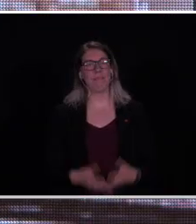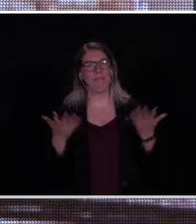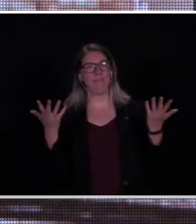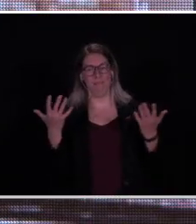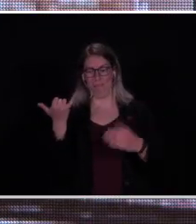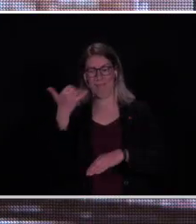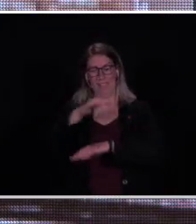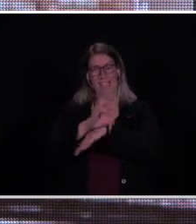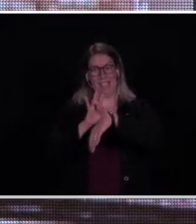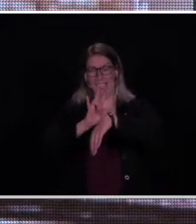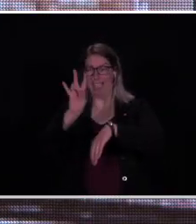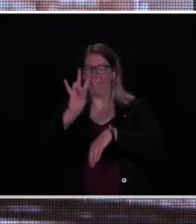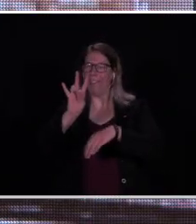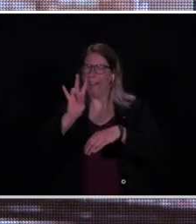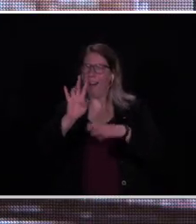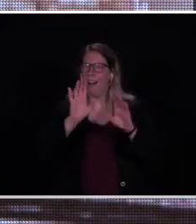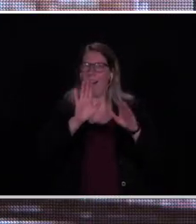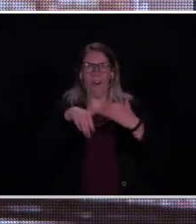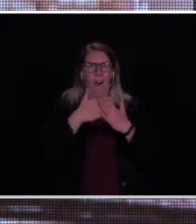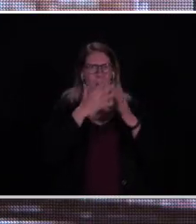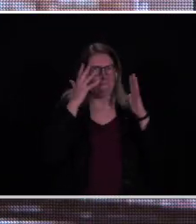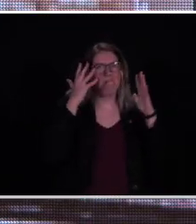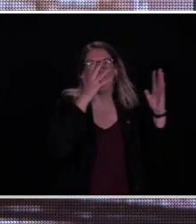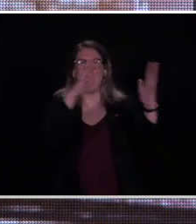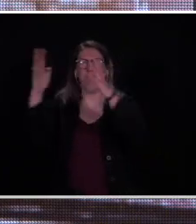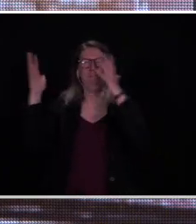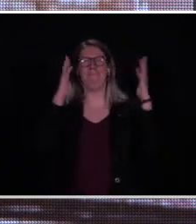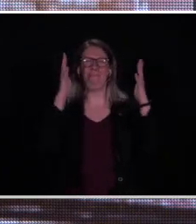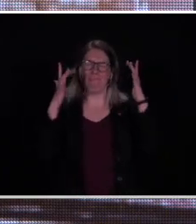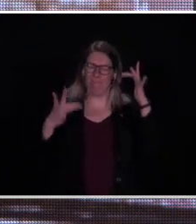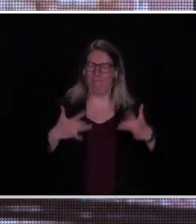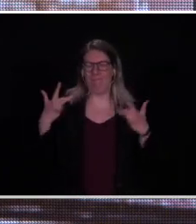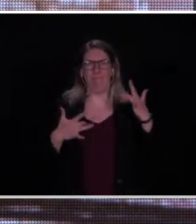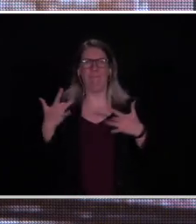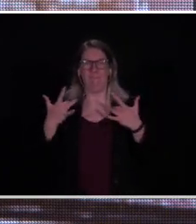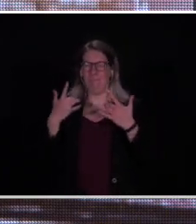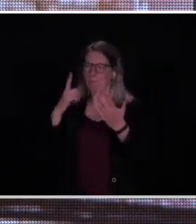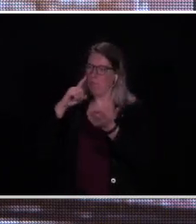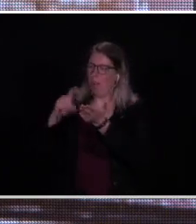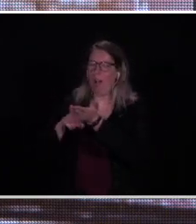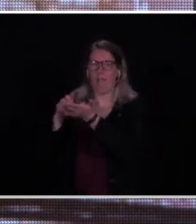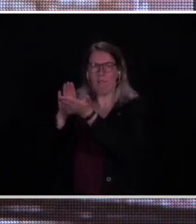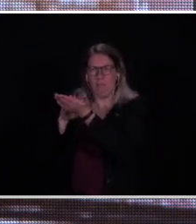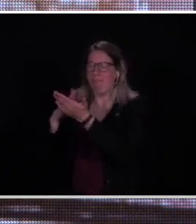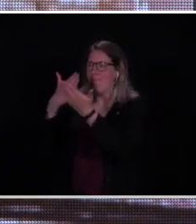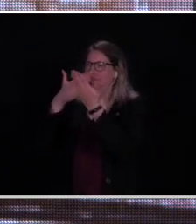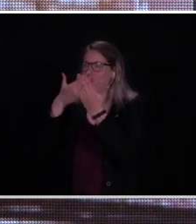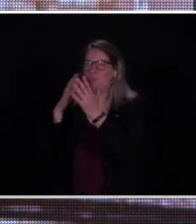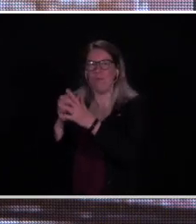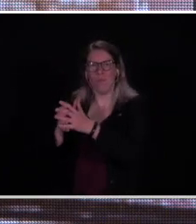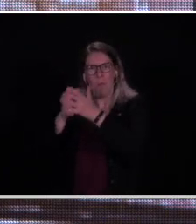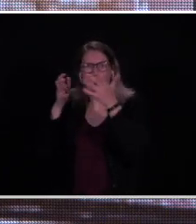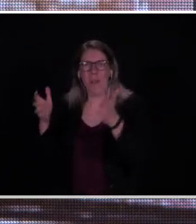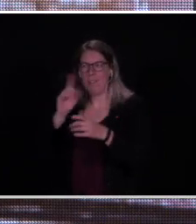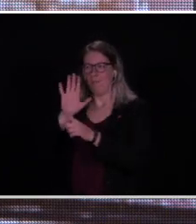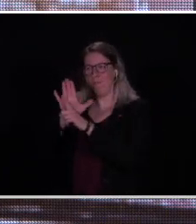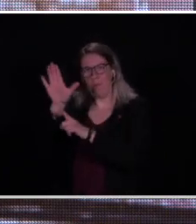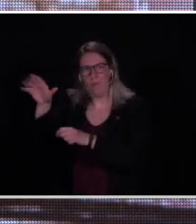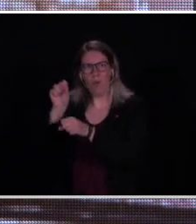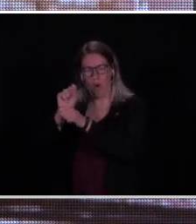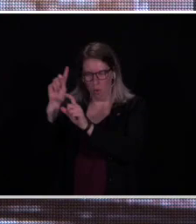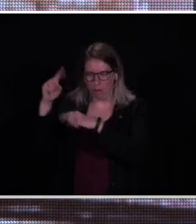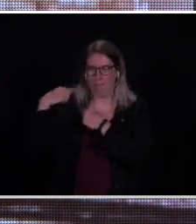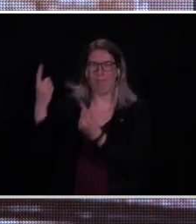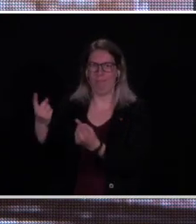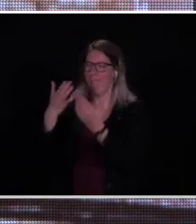Tonight at 7 o'clock, let's make sure we bang those pots and pans with particular vigor throughout North Vancouver for a rousing Canada Day salute to